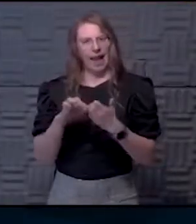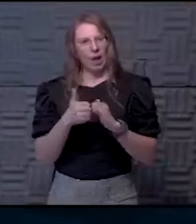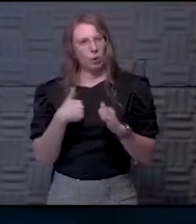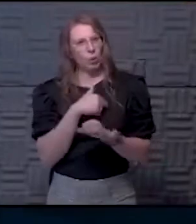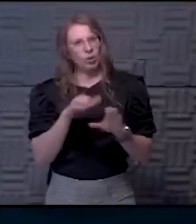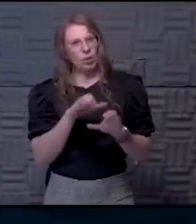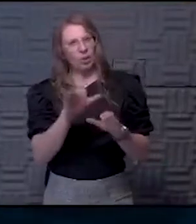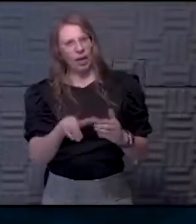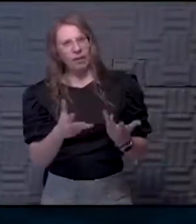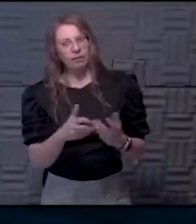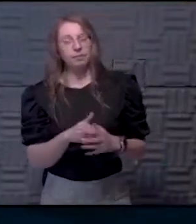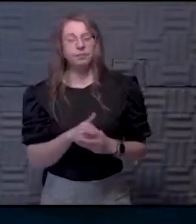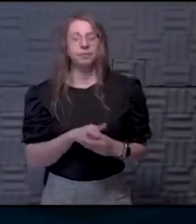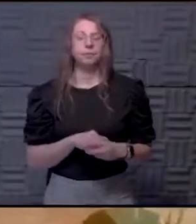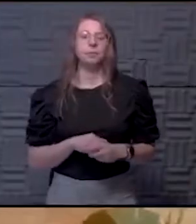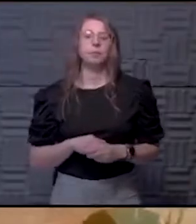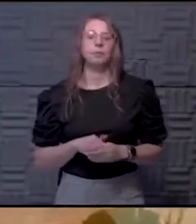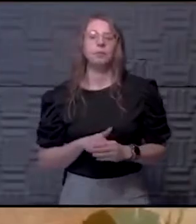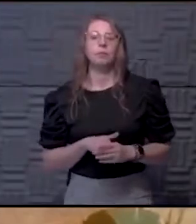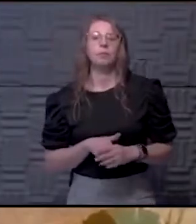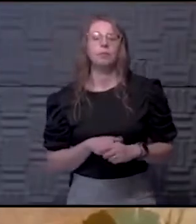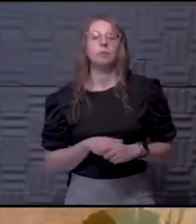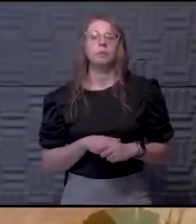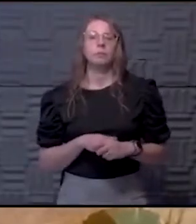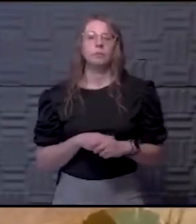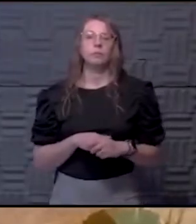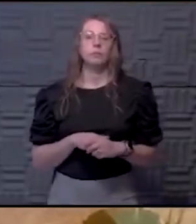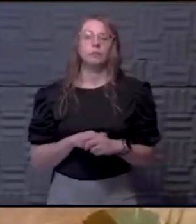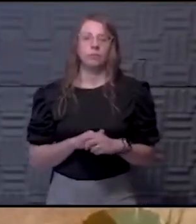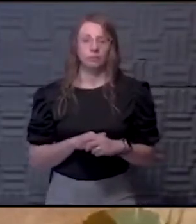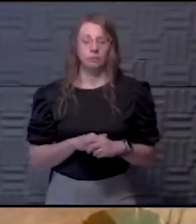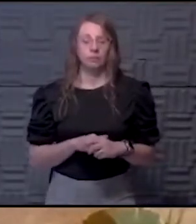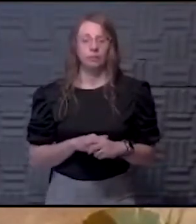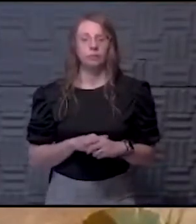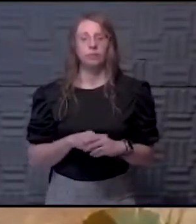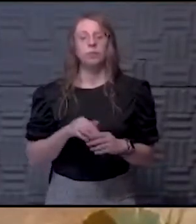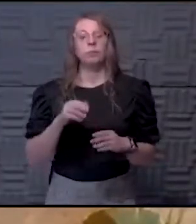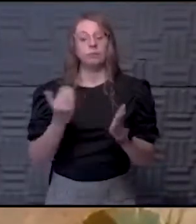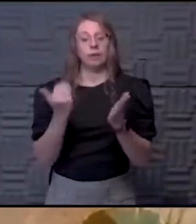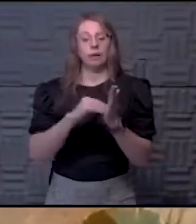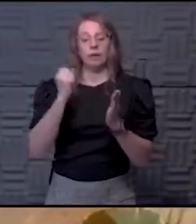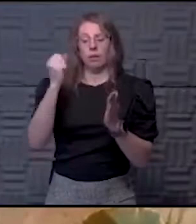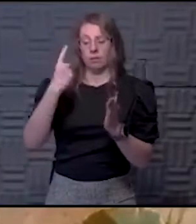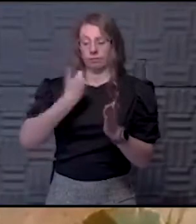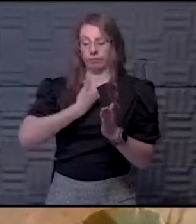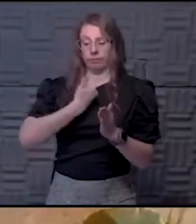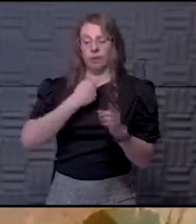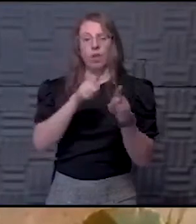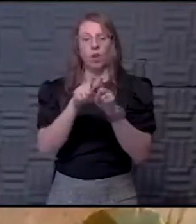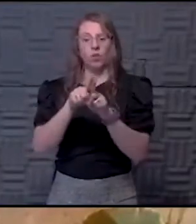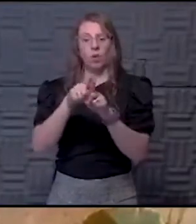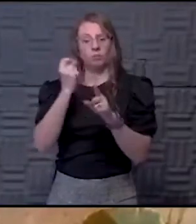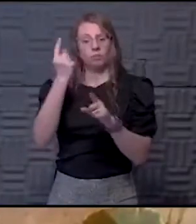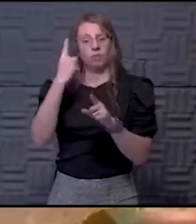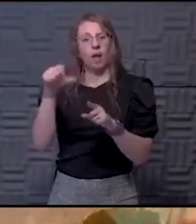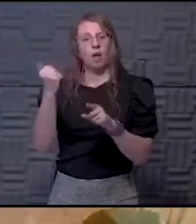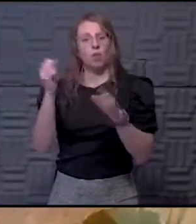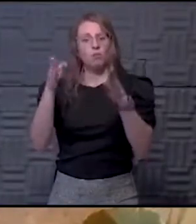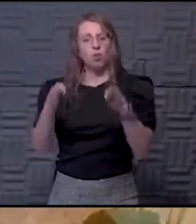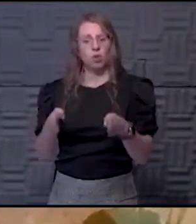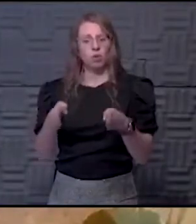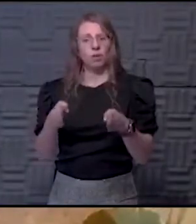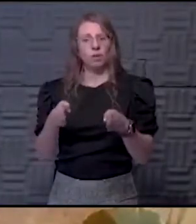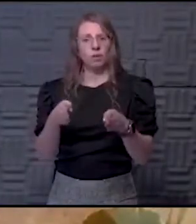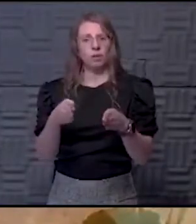Well, so I think, again, we need to understand ourselves, to understand another person. One of